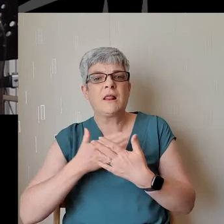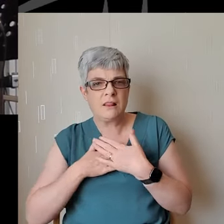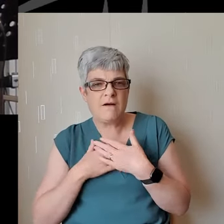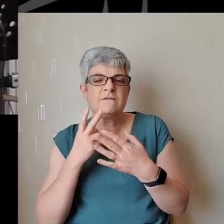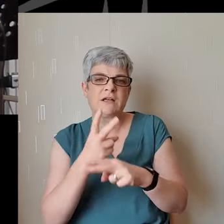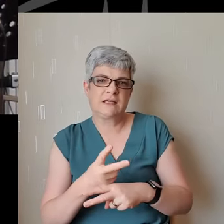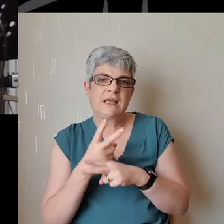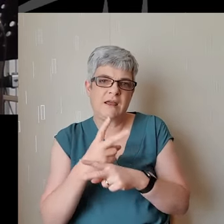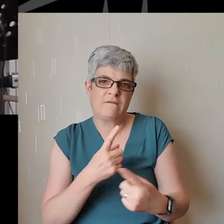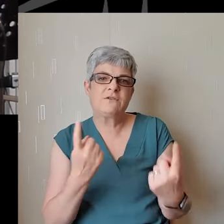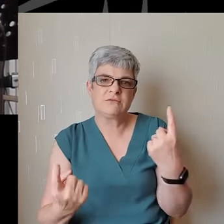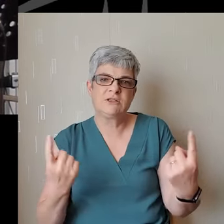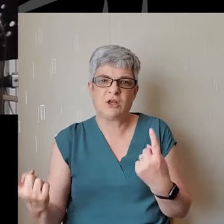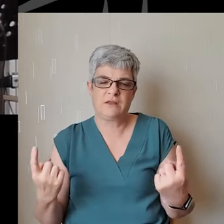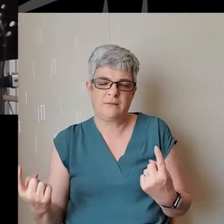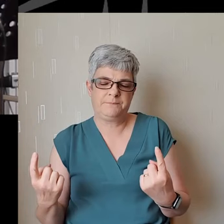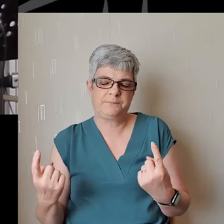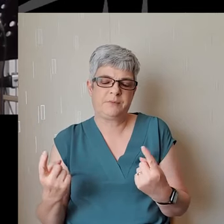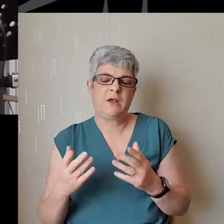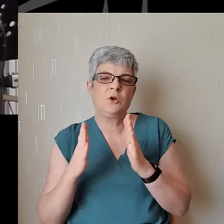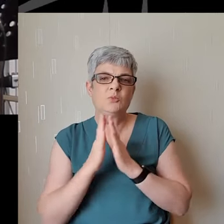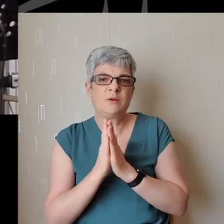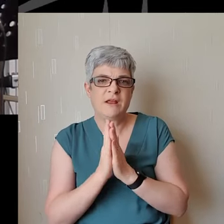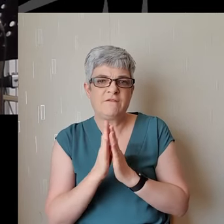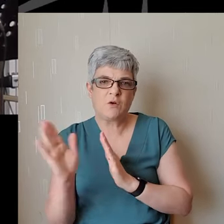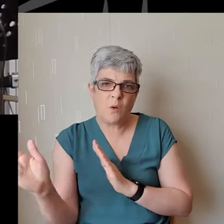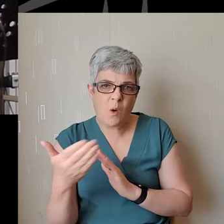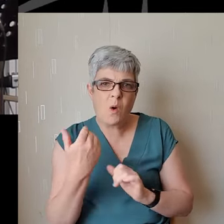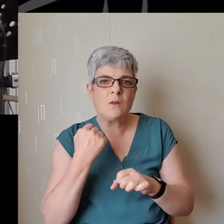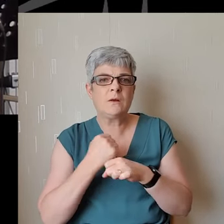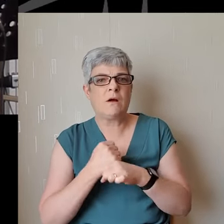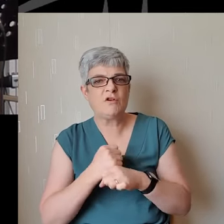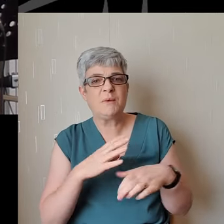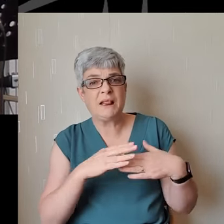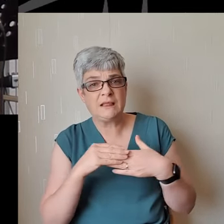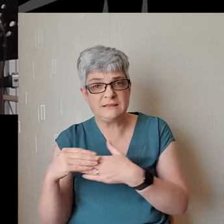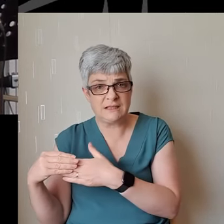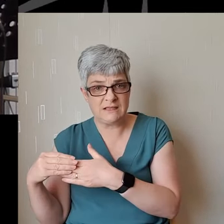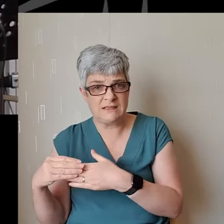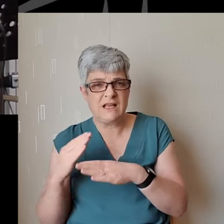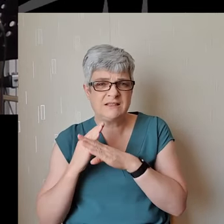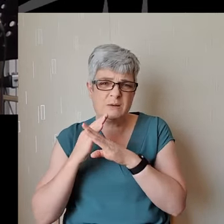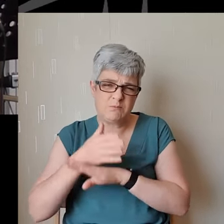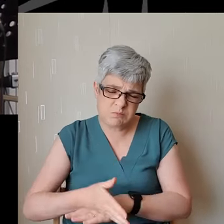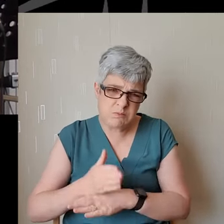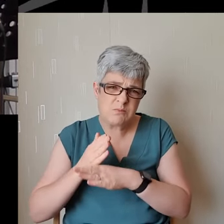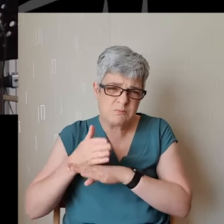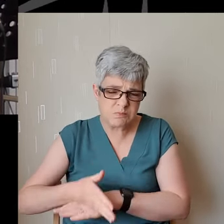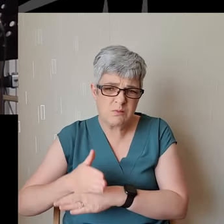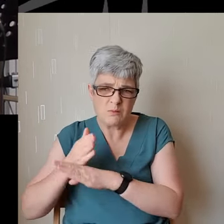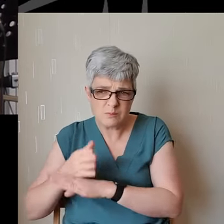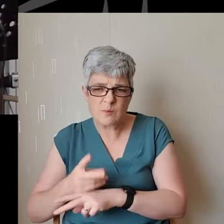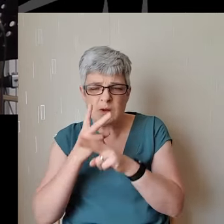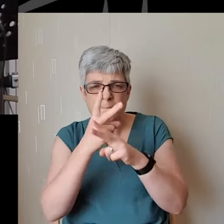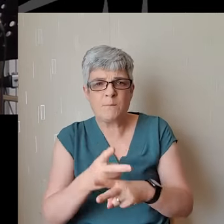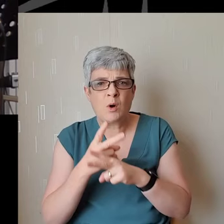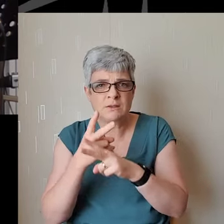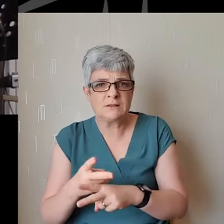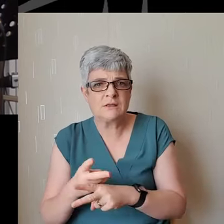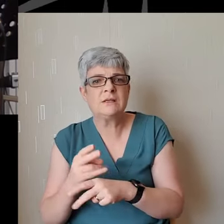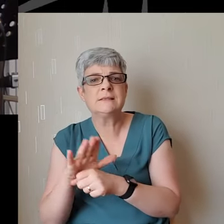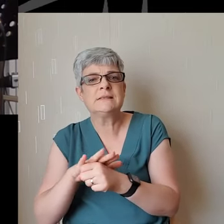other. We pray for all government leaders as they work tirelessly to monitor the